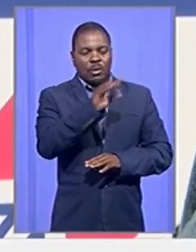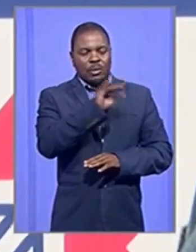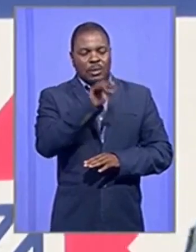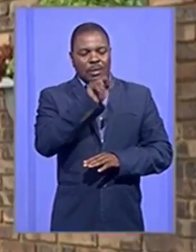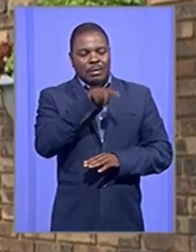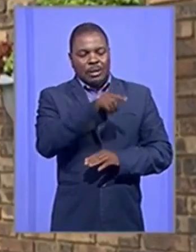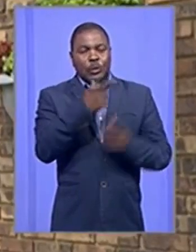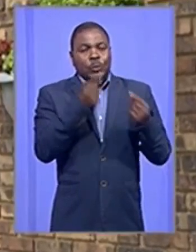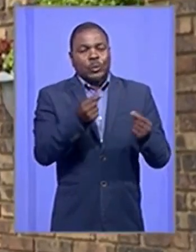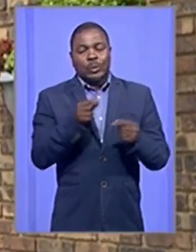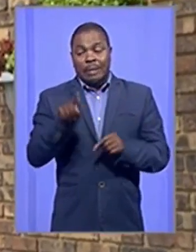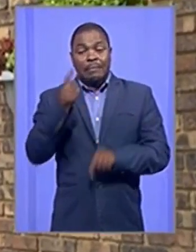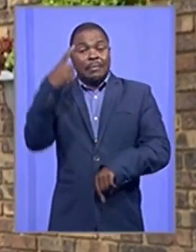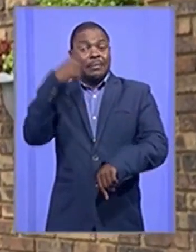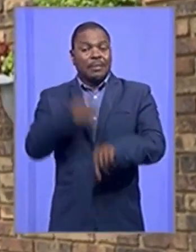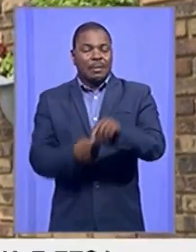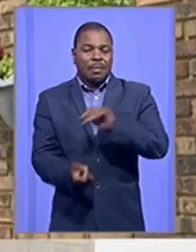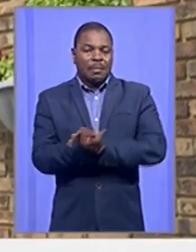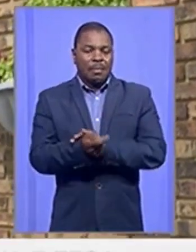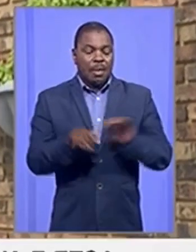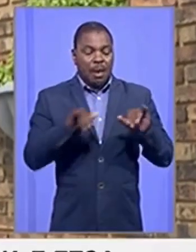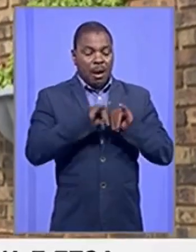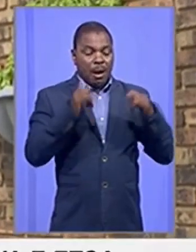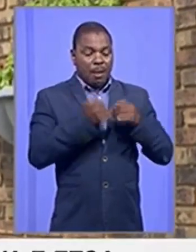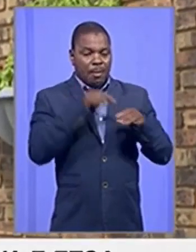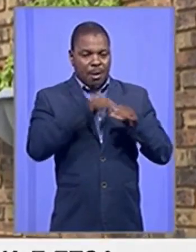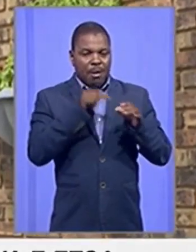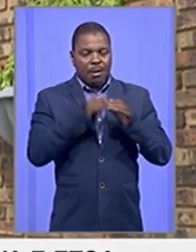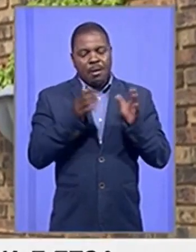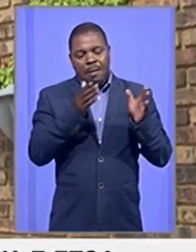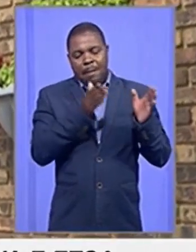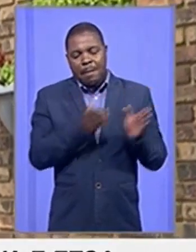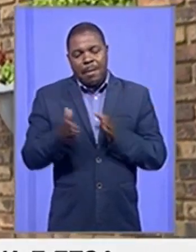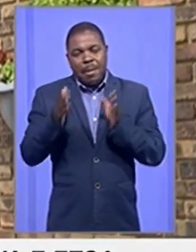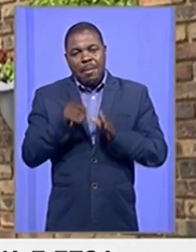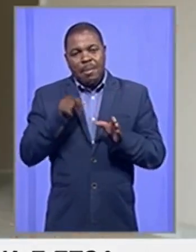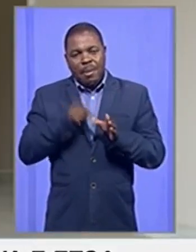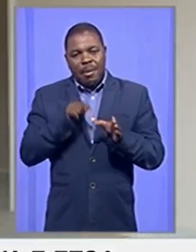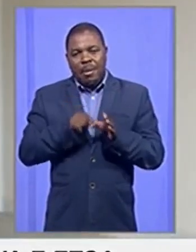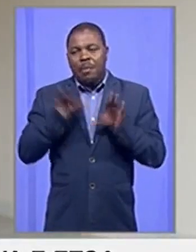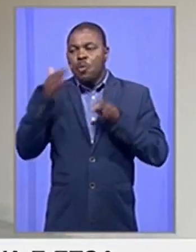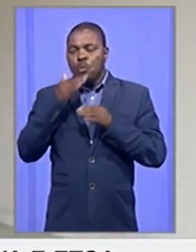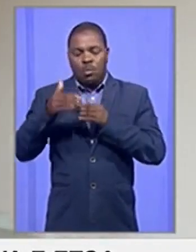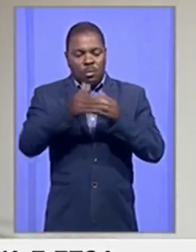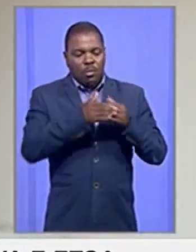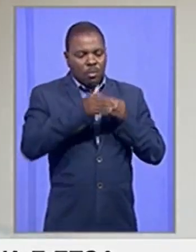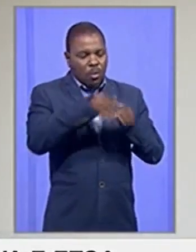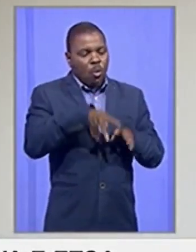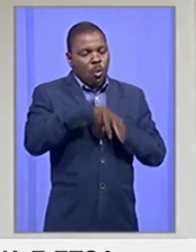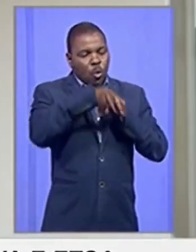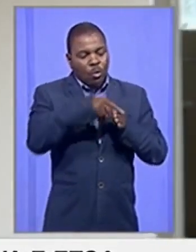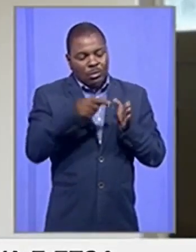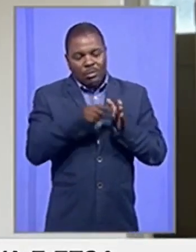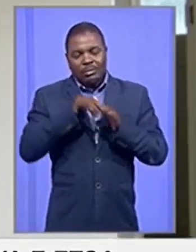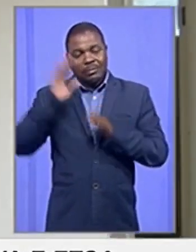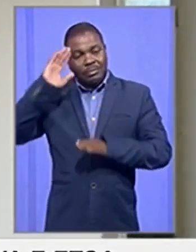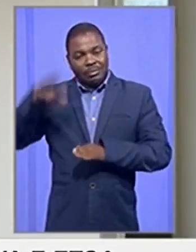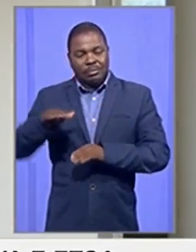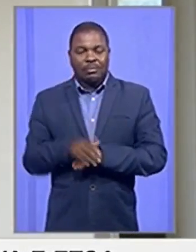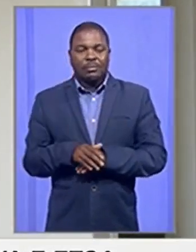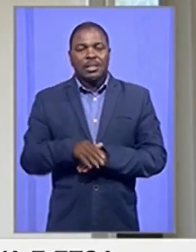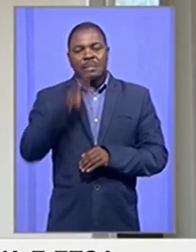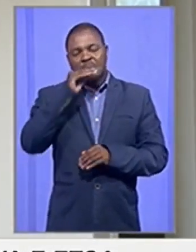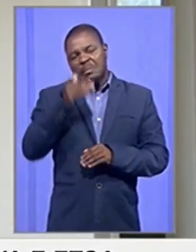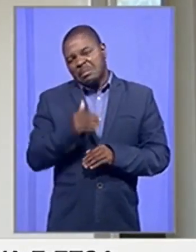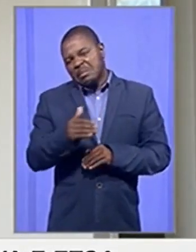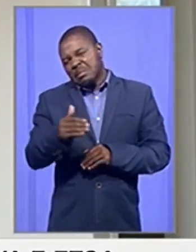qala ho etse ya kampani ya for racing e lukisha le pelo mo go dula go ba hlokomedi ba dipere go tlotsea lebaka